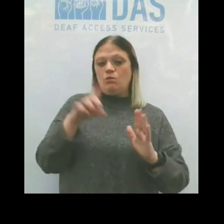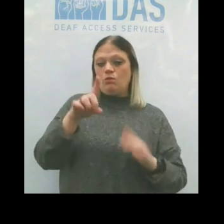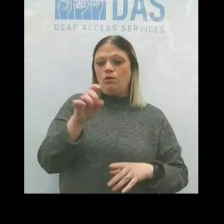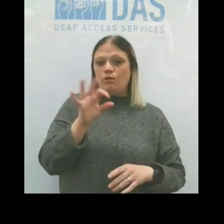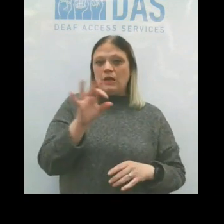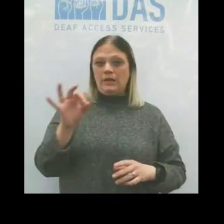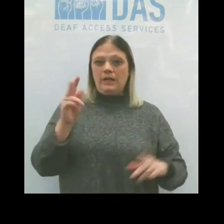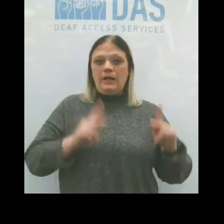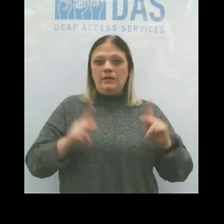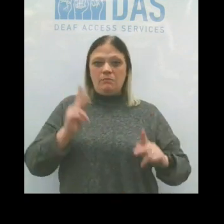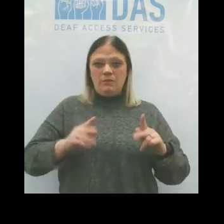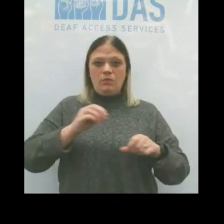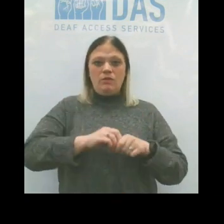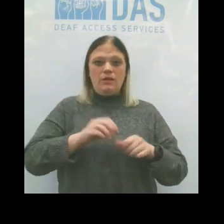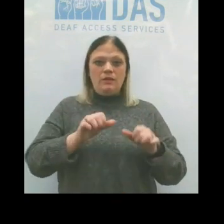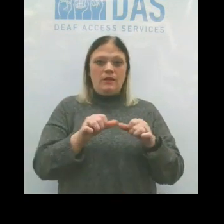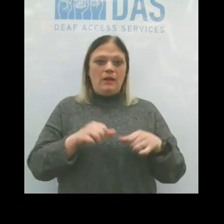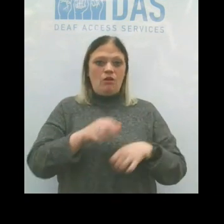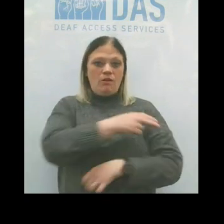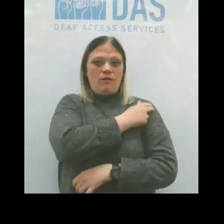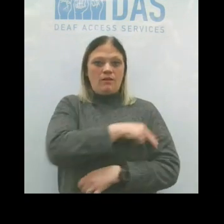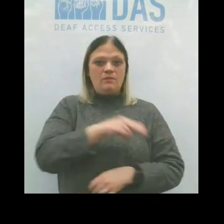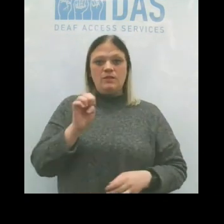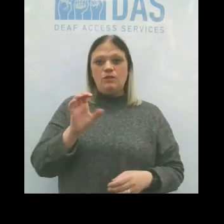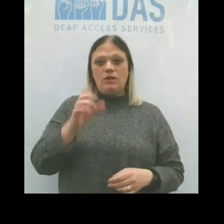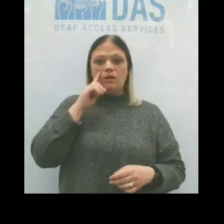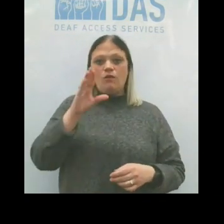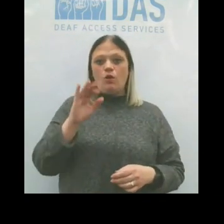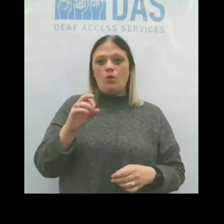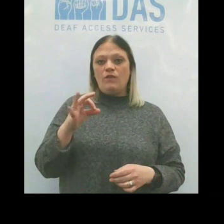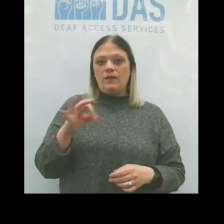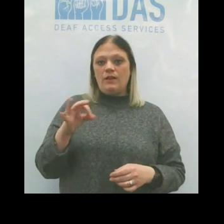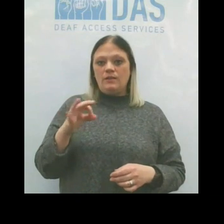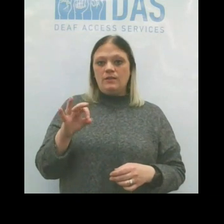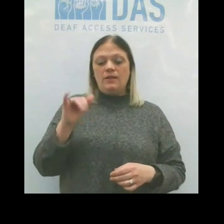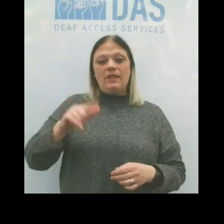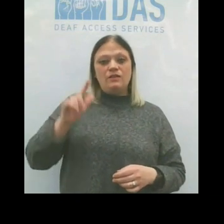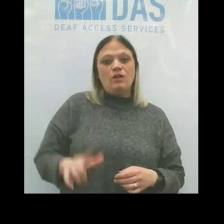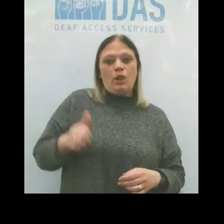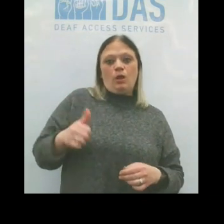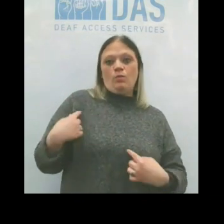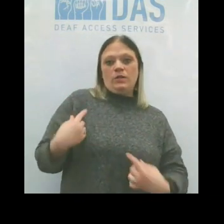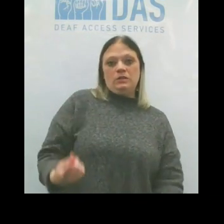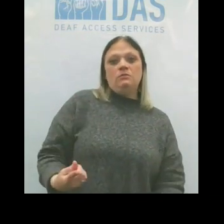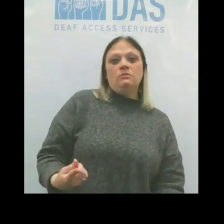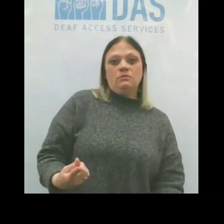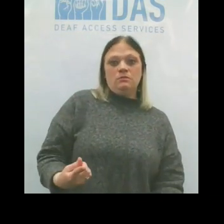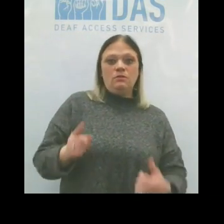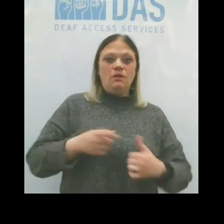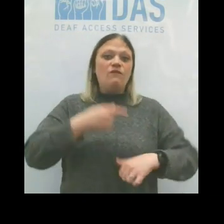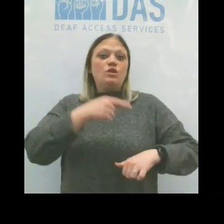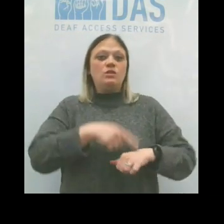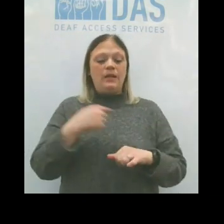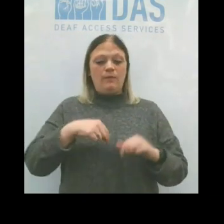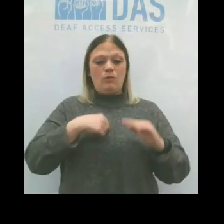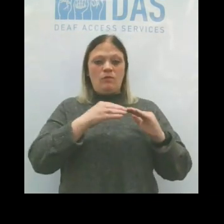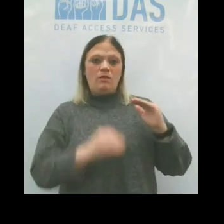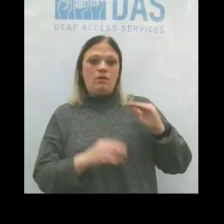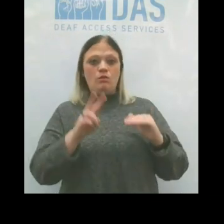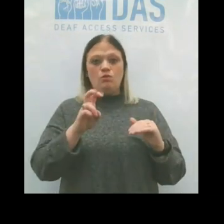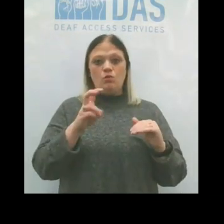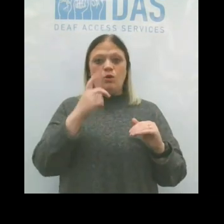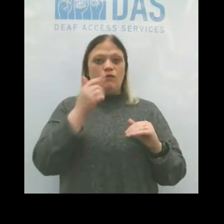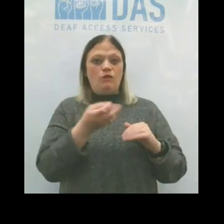199 individuals in area hospitals in Erie County for COVID-19. That's the lowest amount we've had in some time. First time we've dropped under 200 in some